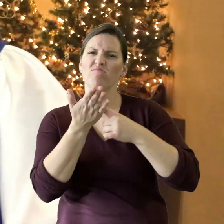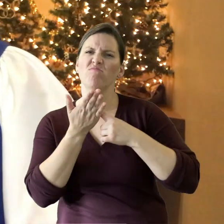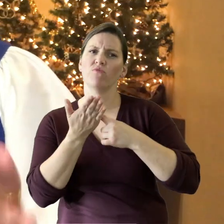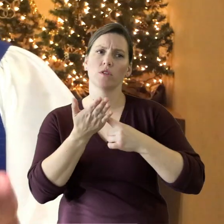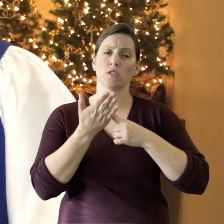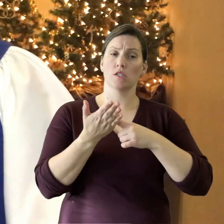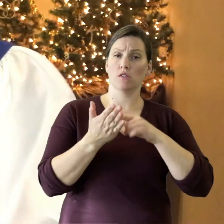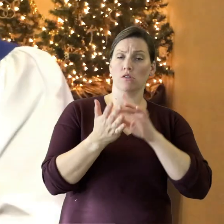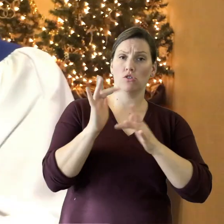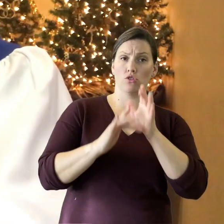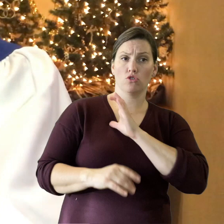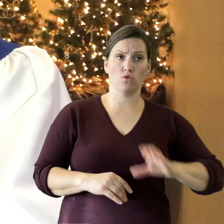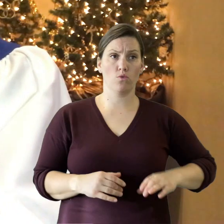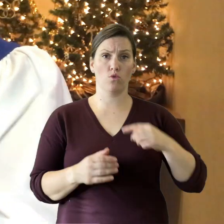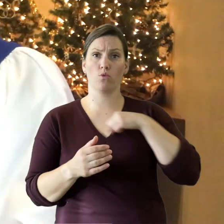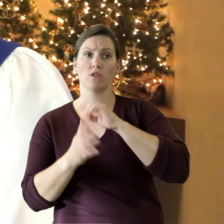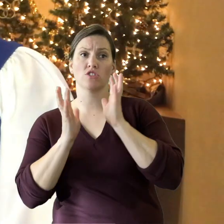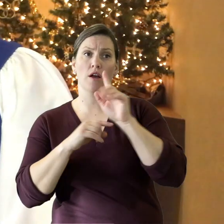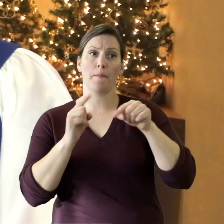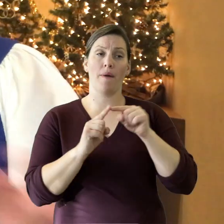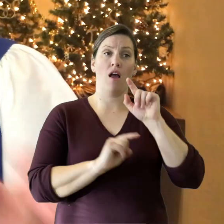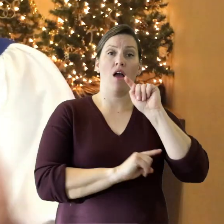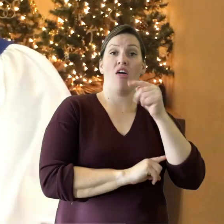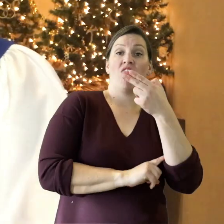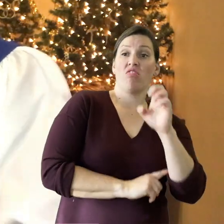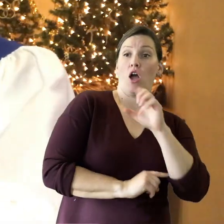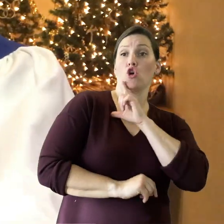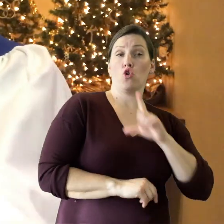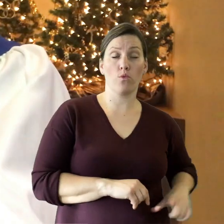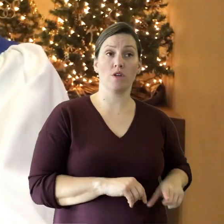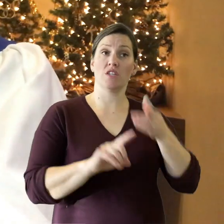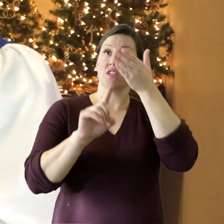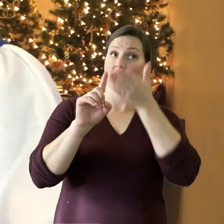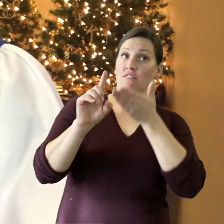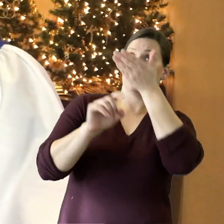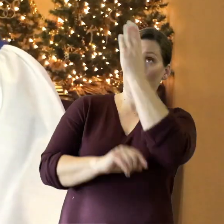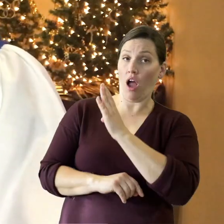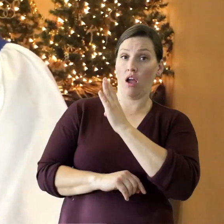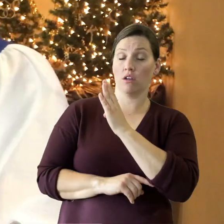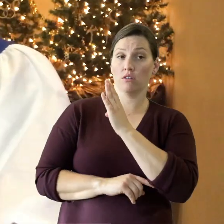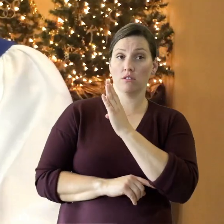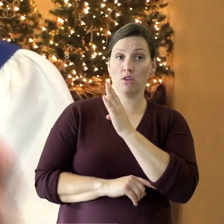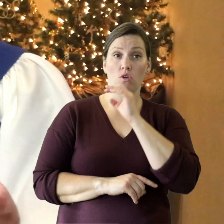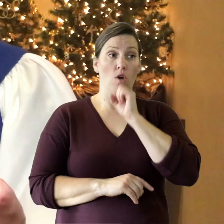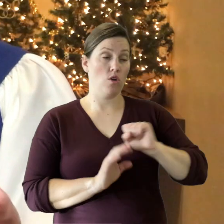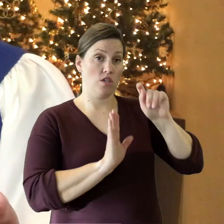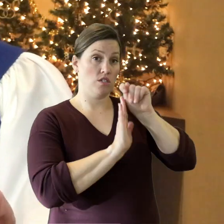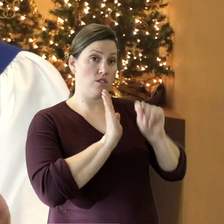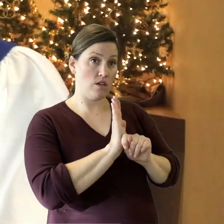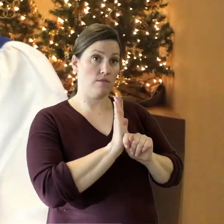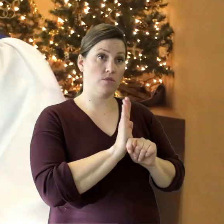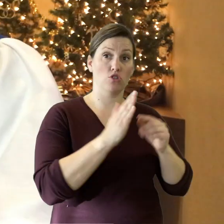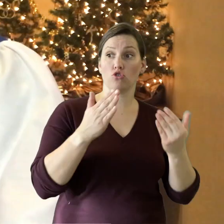Jesus Christ, we are talking about the Lord. Jesus Christ is God, God of the Old